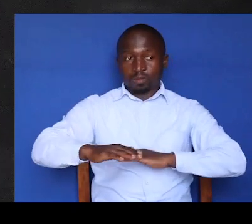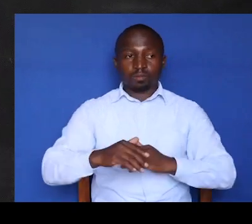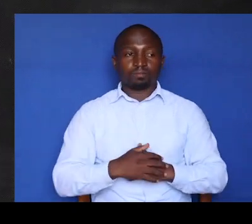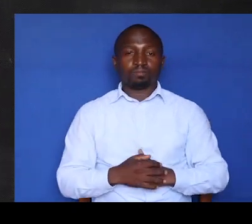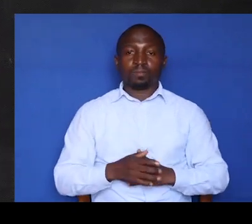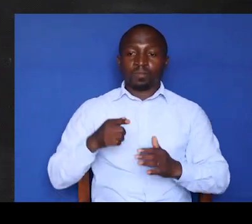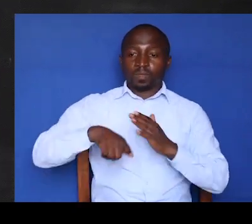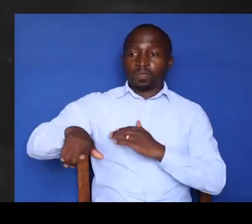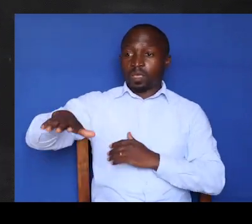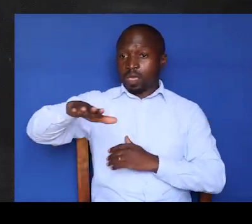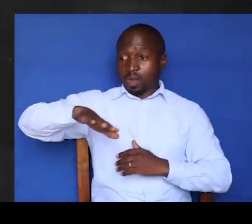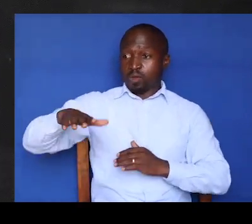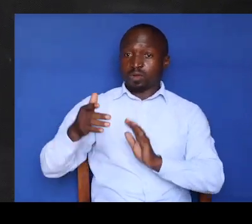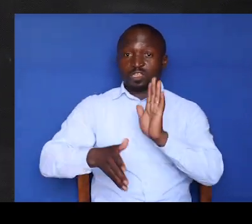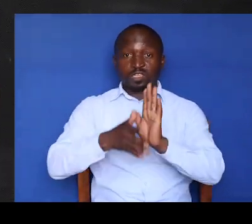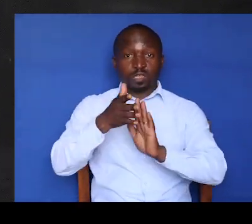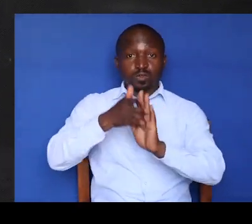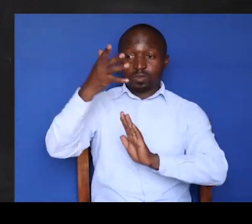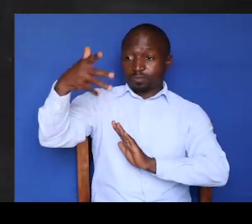In the catchment area,